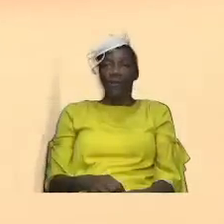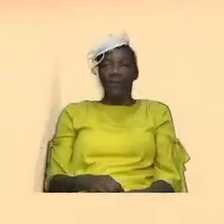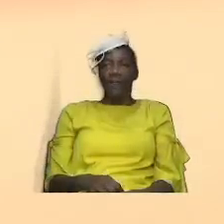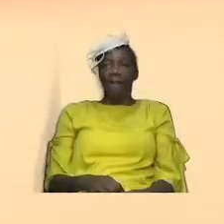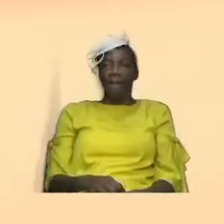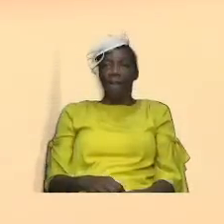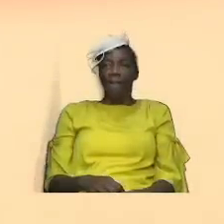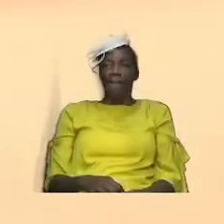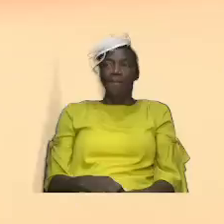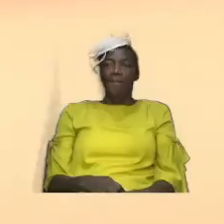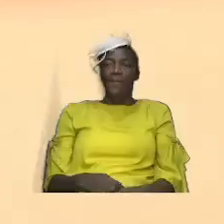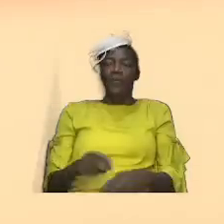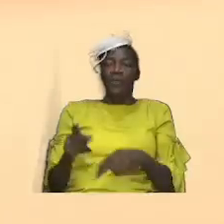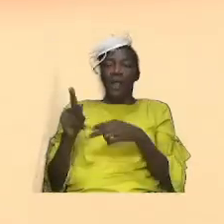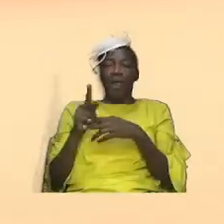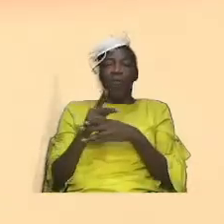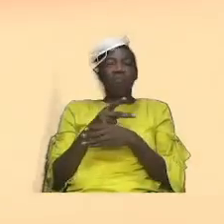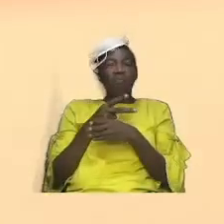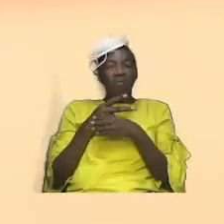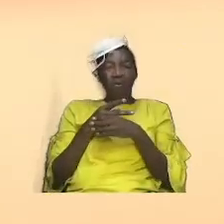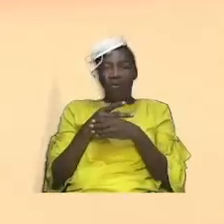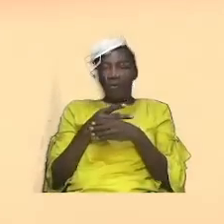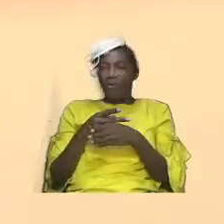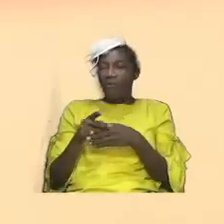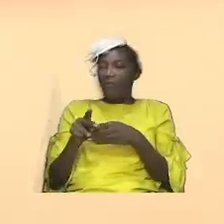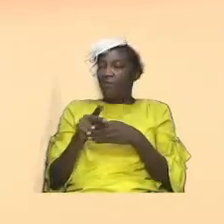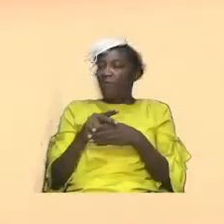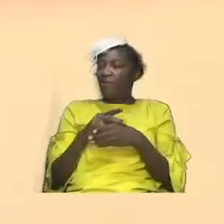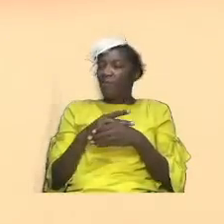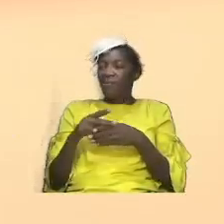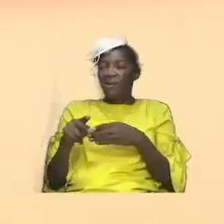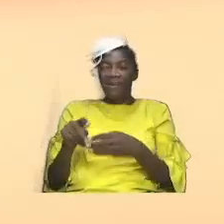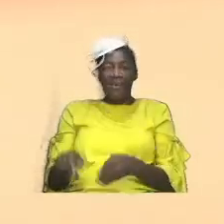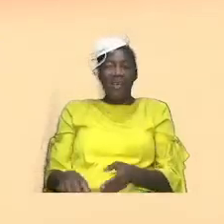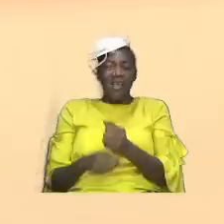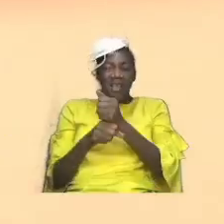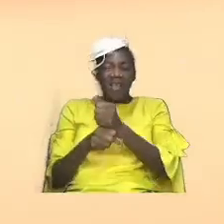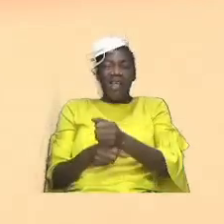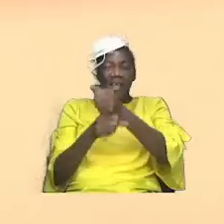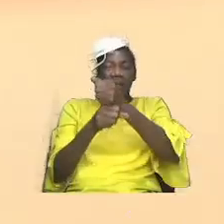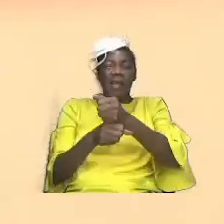performance enhancing steroids.